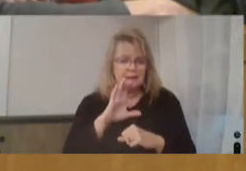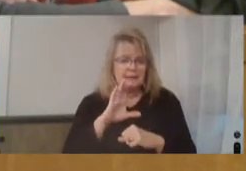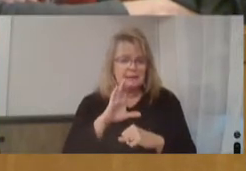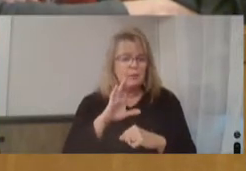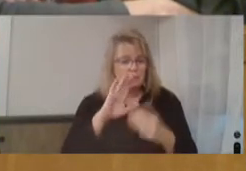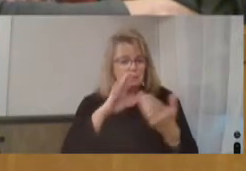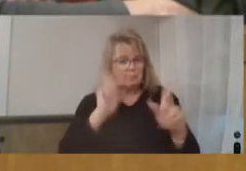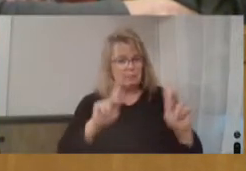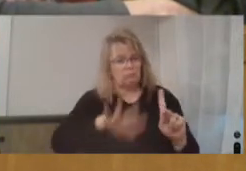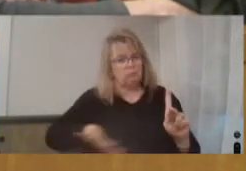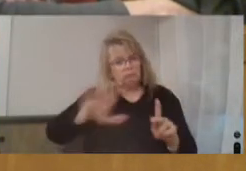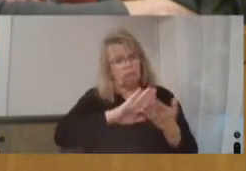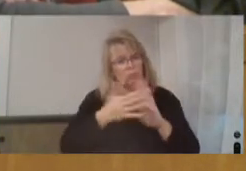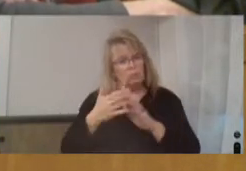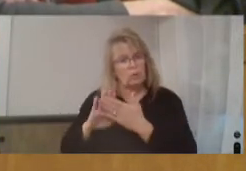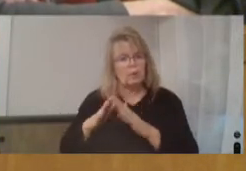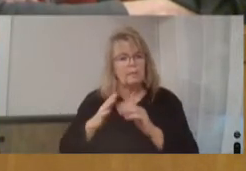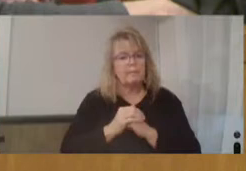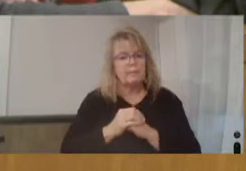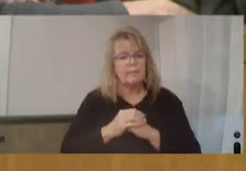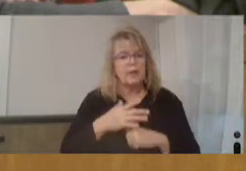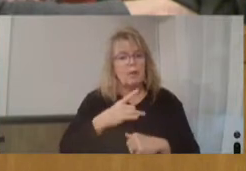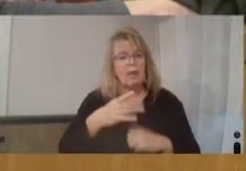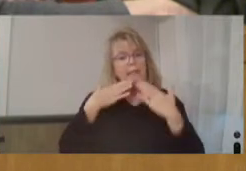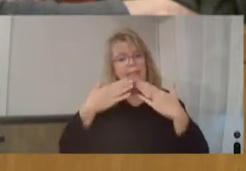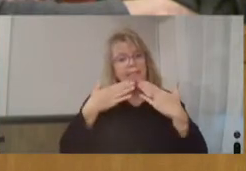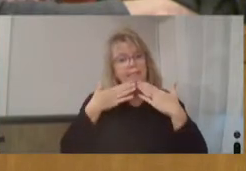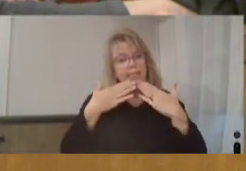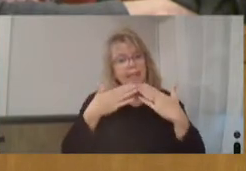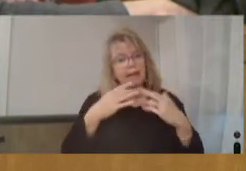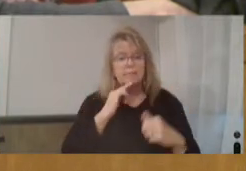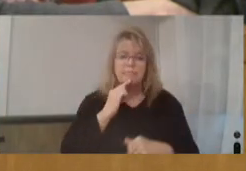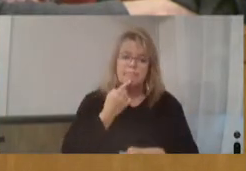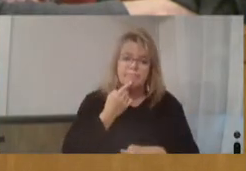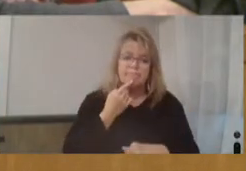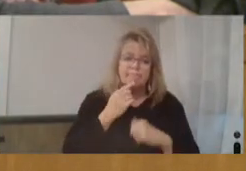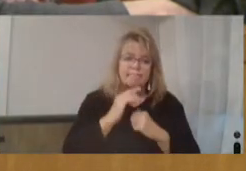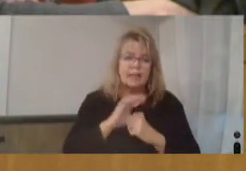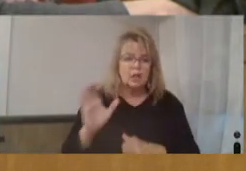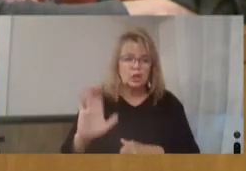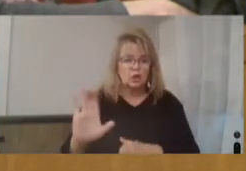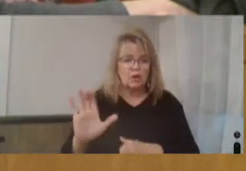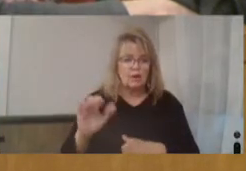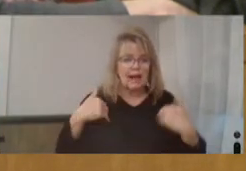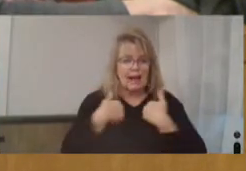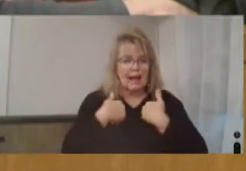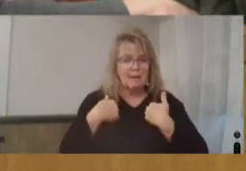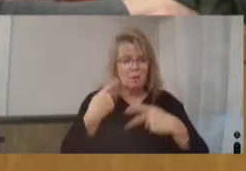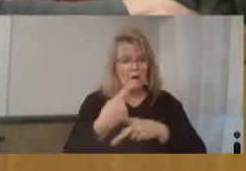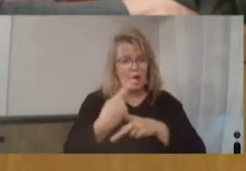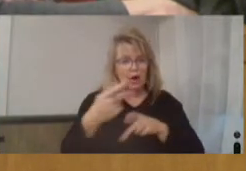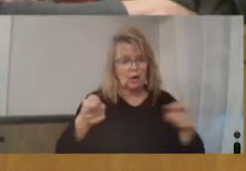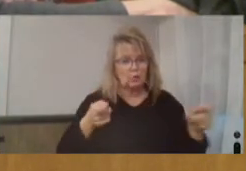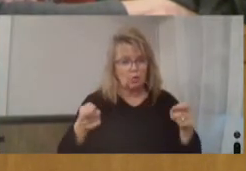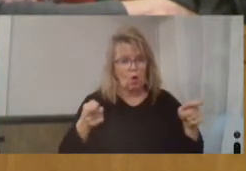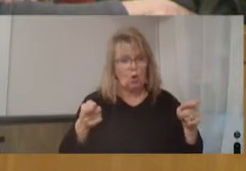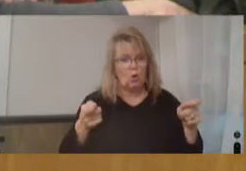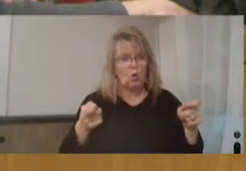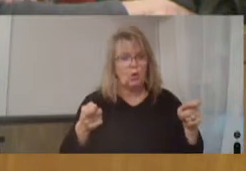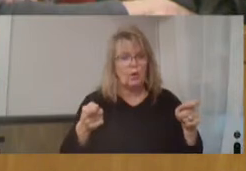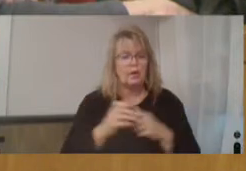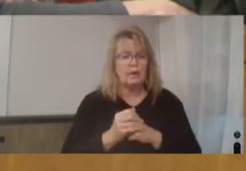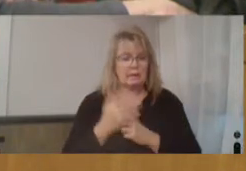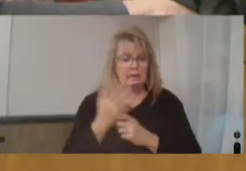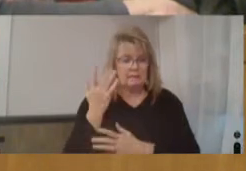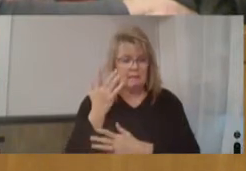community. And we'd like to thank sincerely our Charlotte Animal Care and Control because